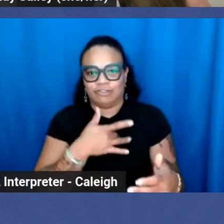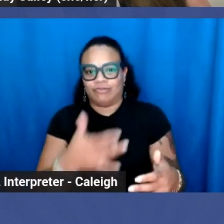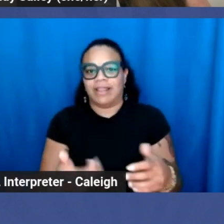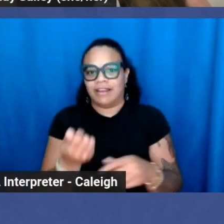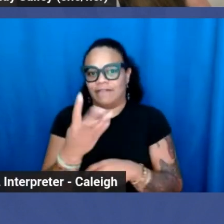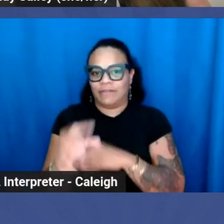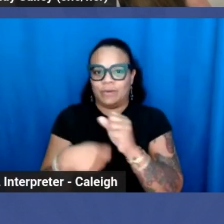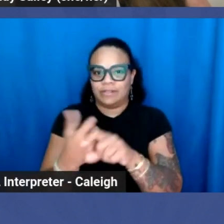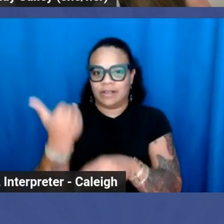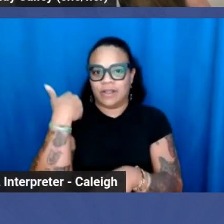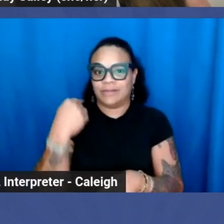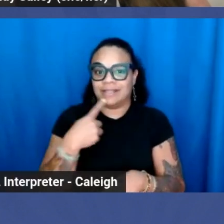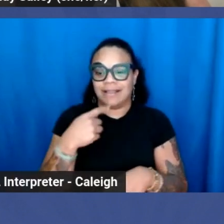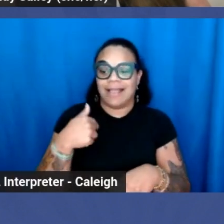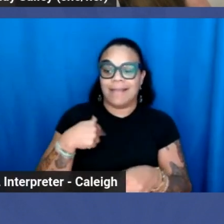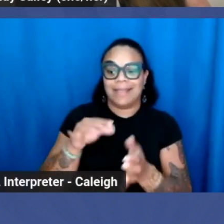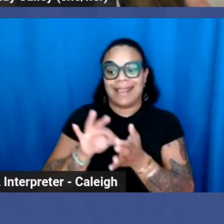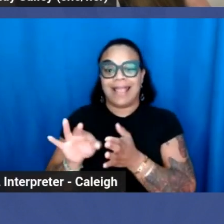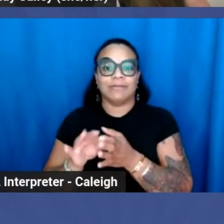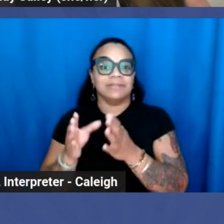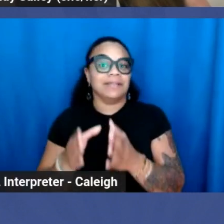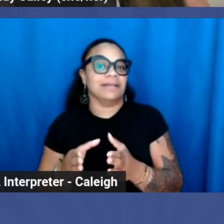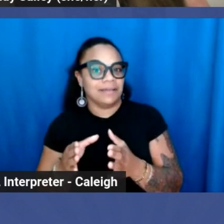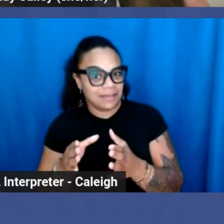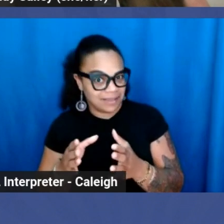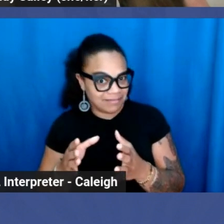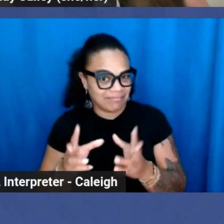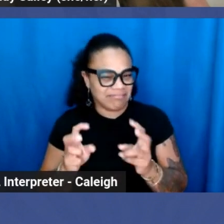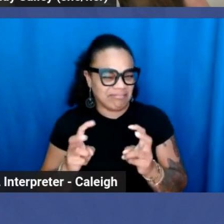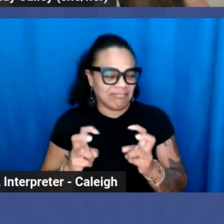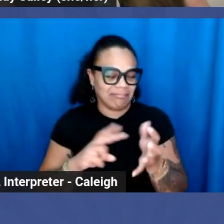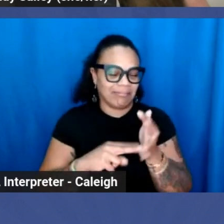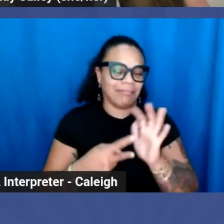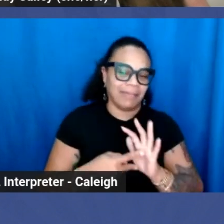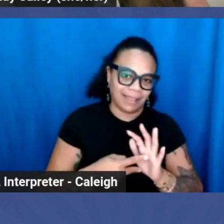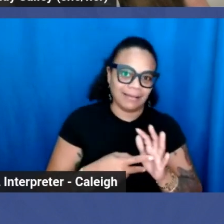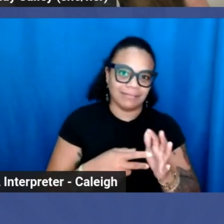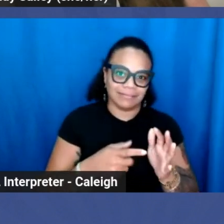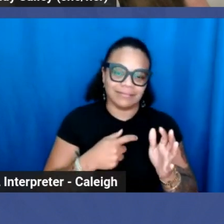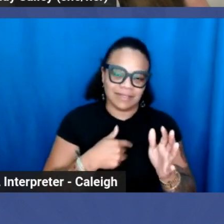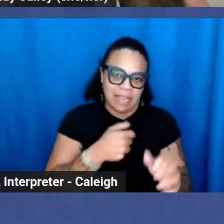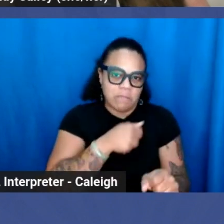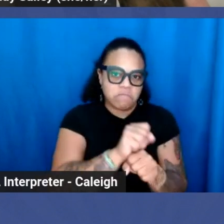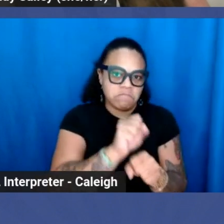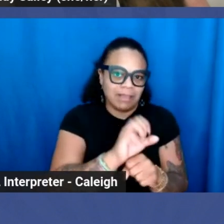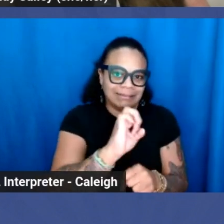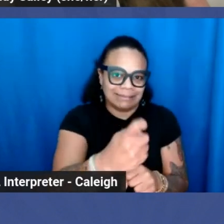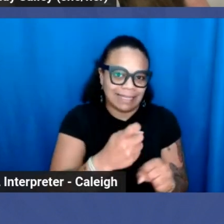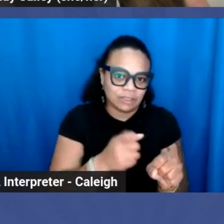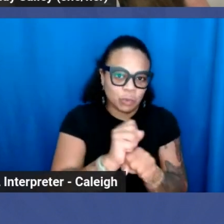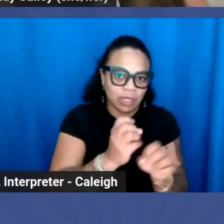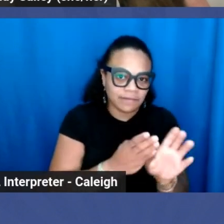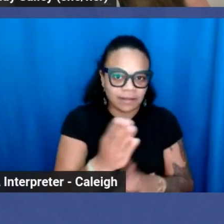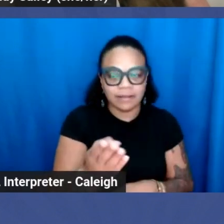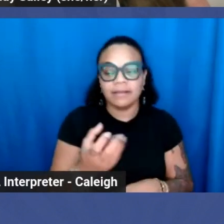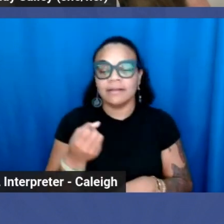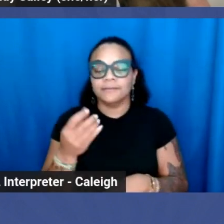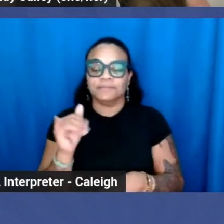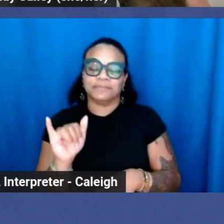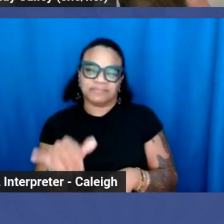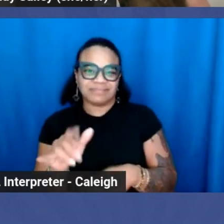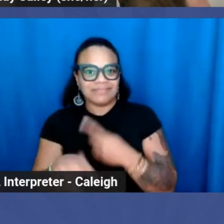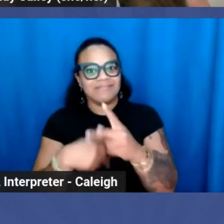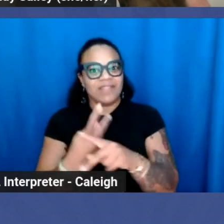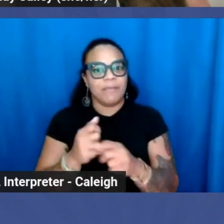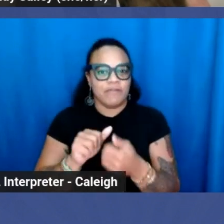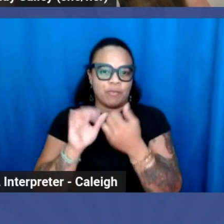you, I'm an accountant, I'm you know, I'm accounting, etc. And so those are the kinds of things that like if you but I do think